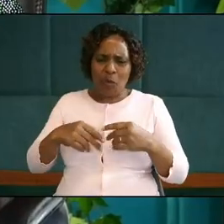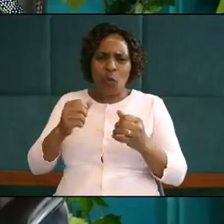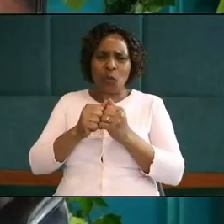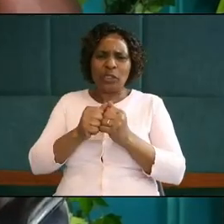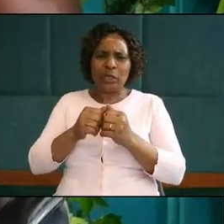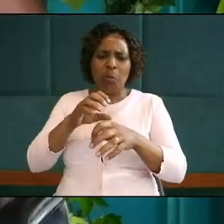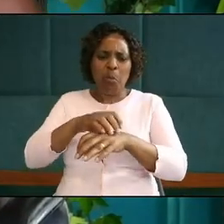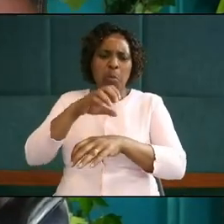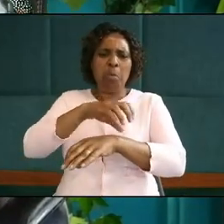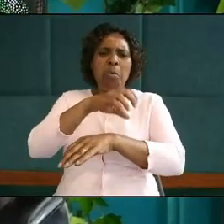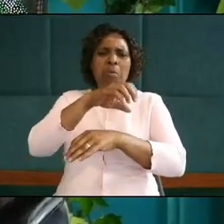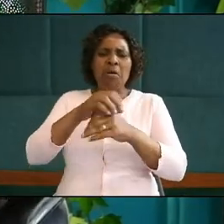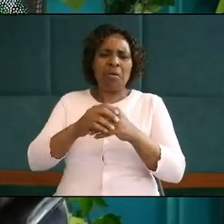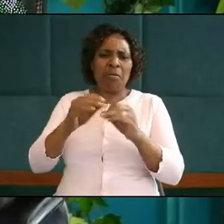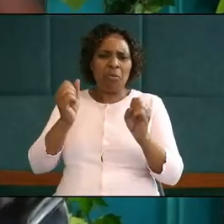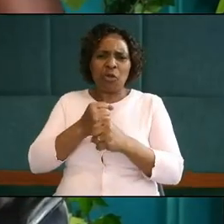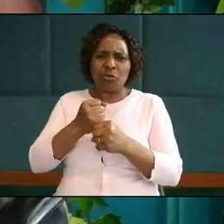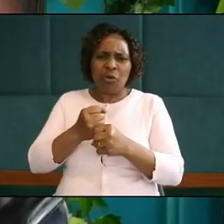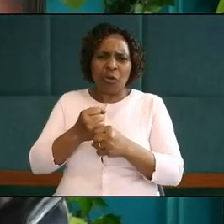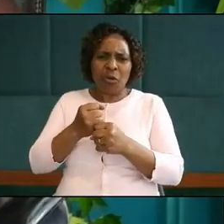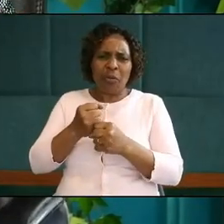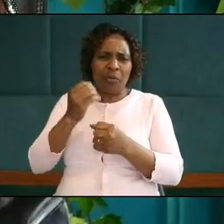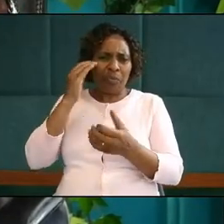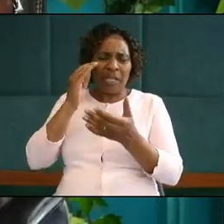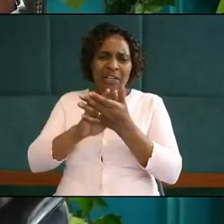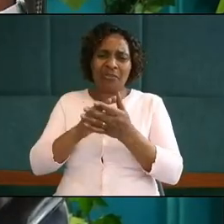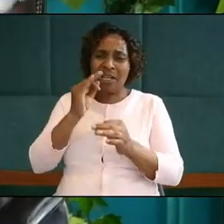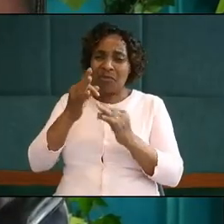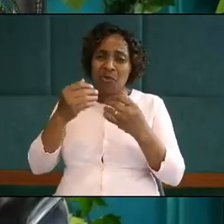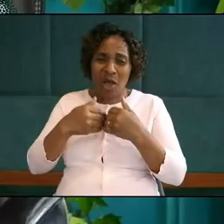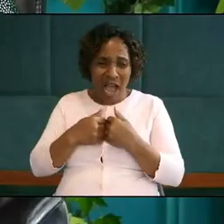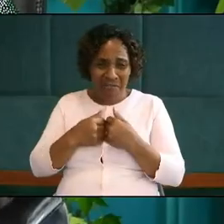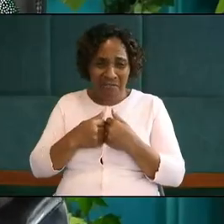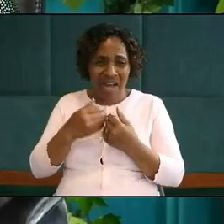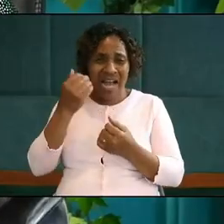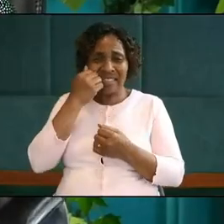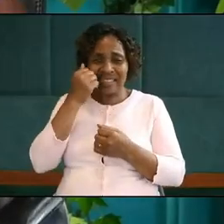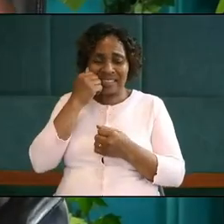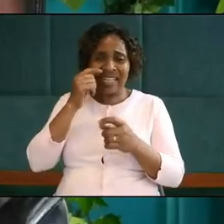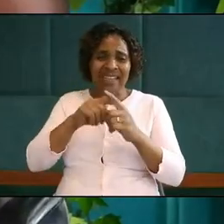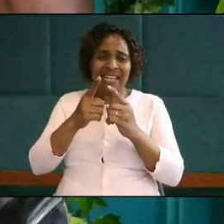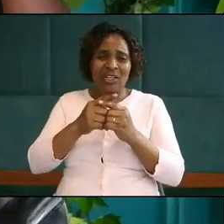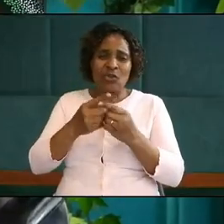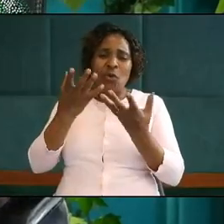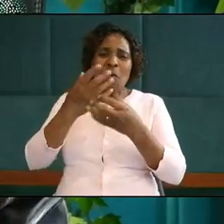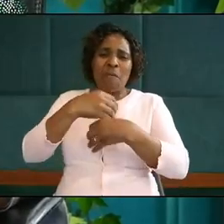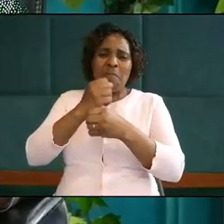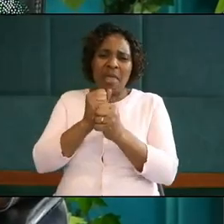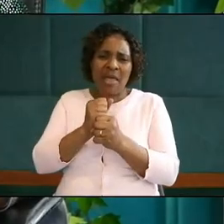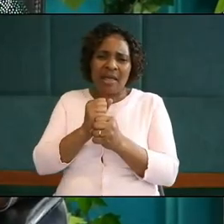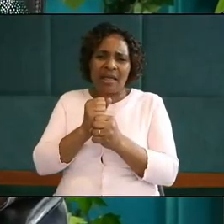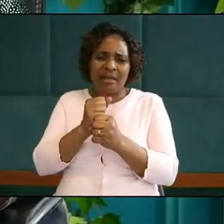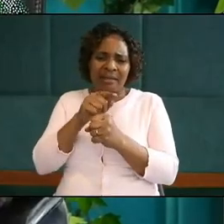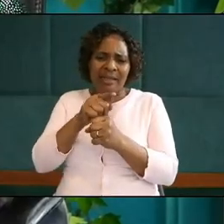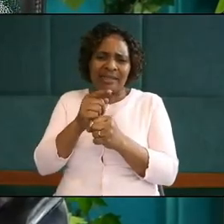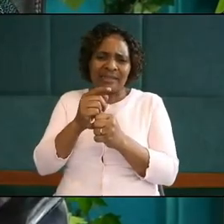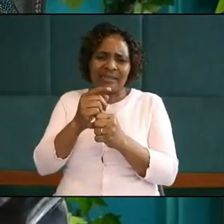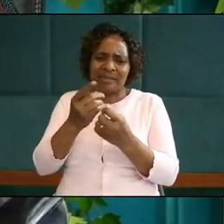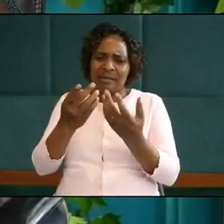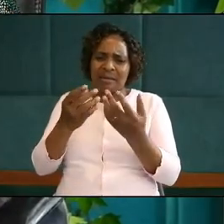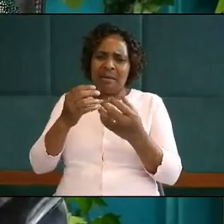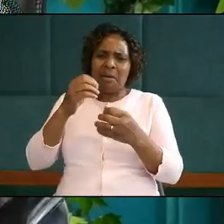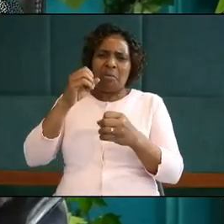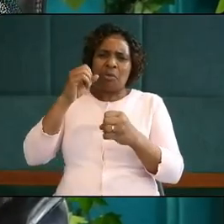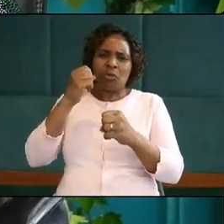And for them, they had this belief that if you have an illness and you make a model of the illness goes away. So they actually had made